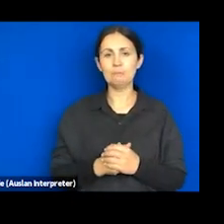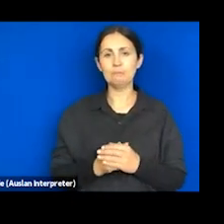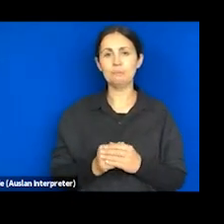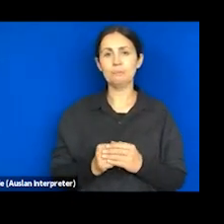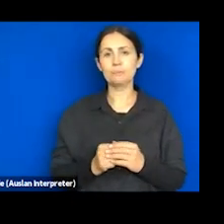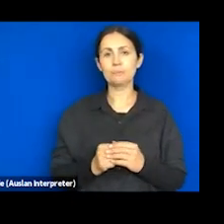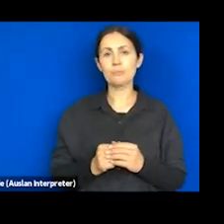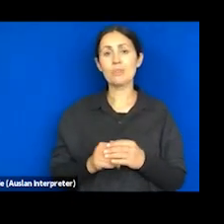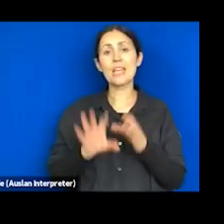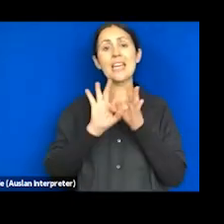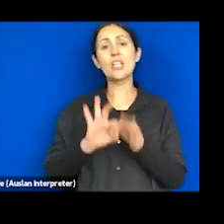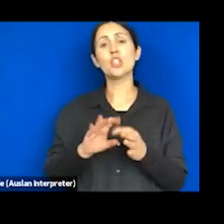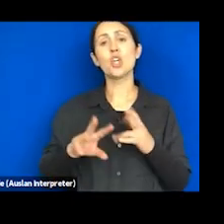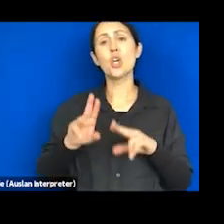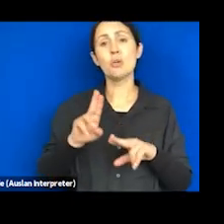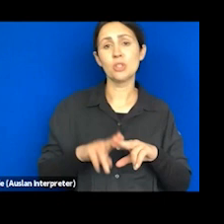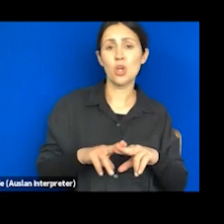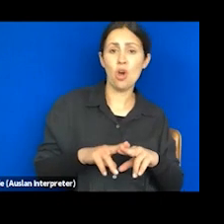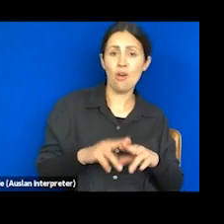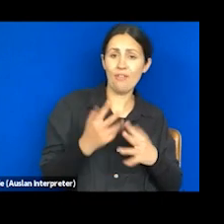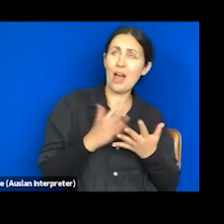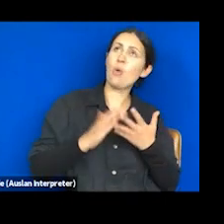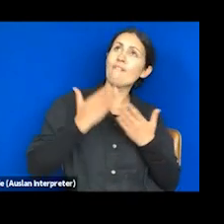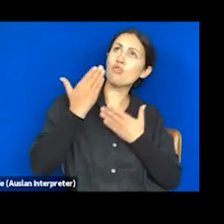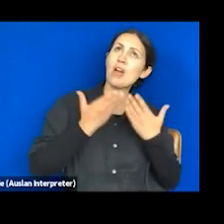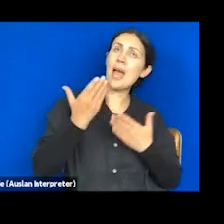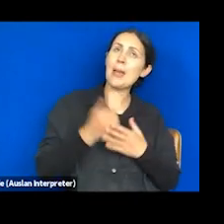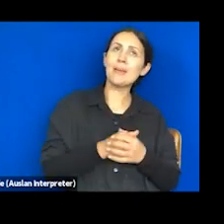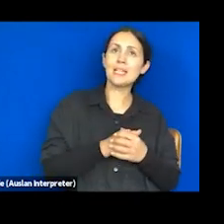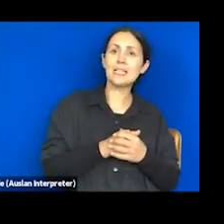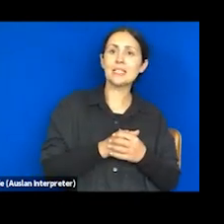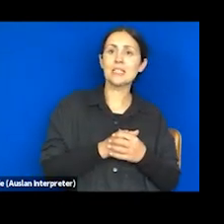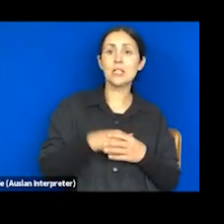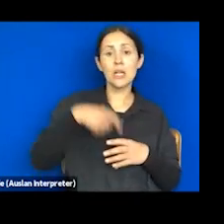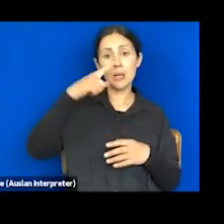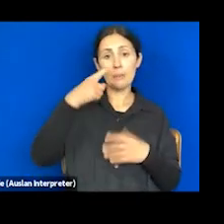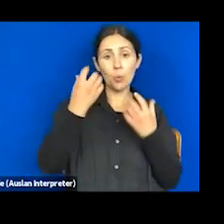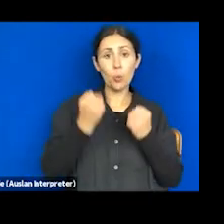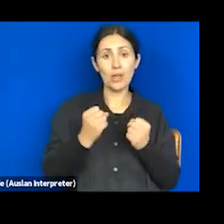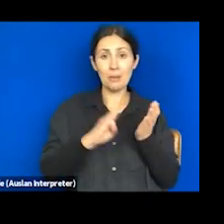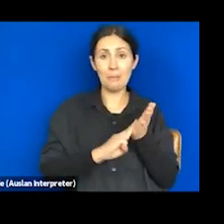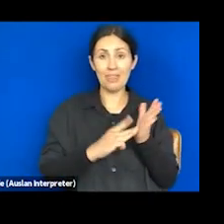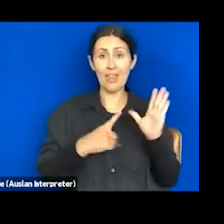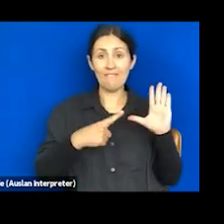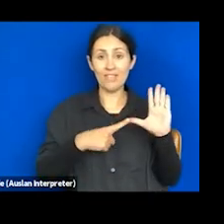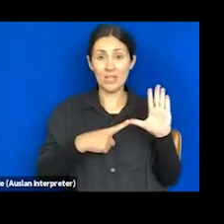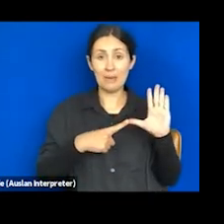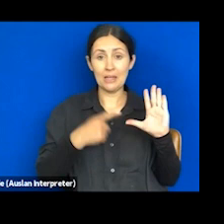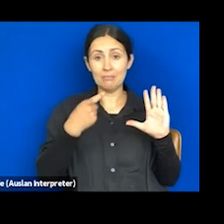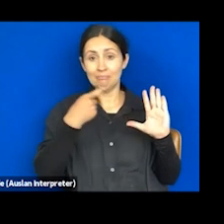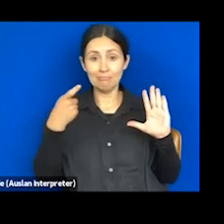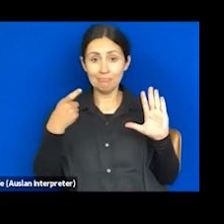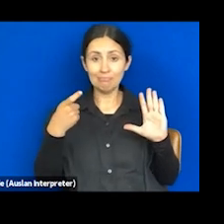terms of how to frame this, people with methamphetamine use disorder, and it could be